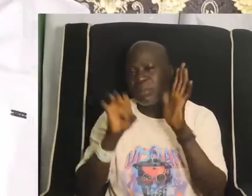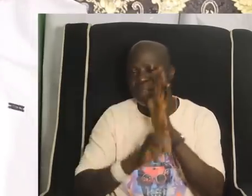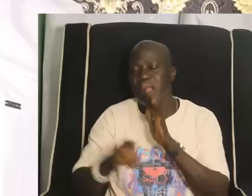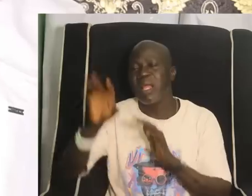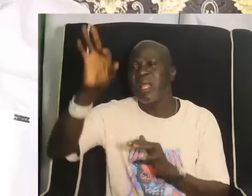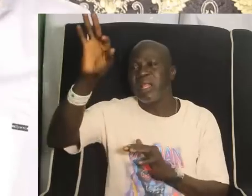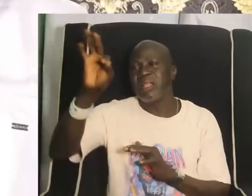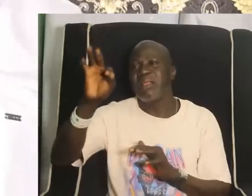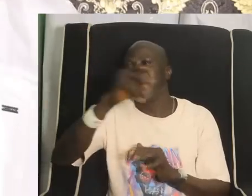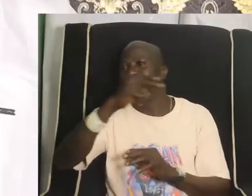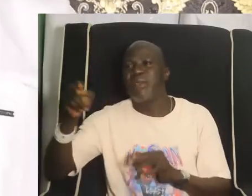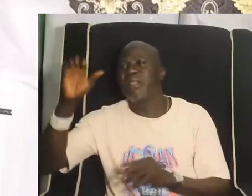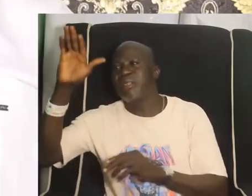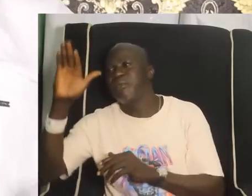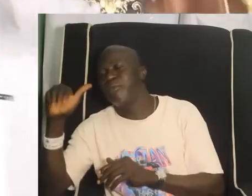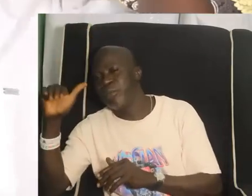Chapter 9.